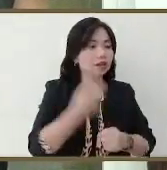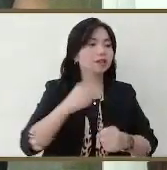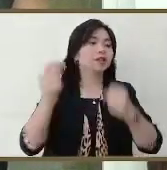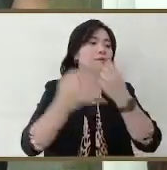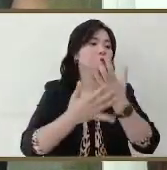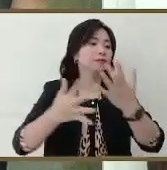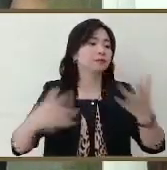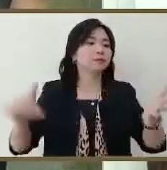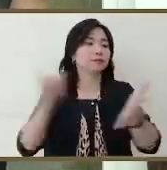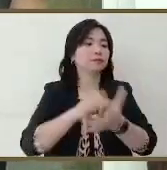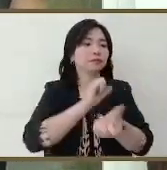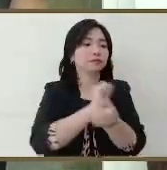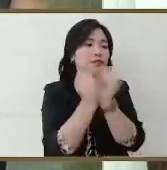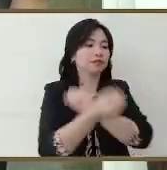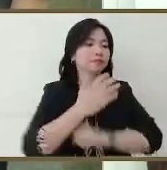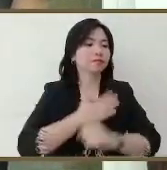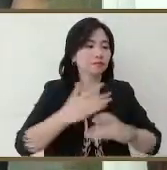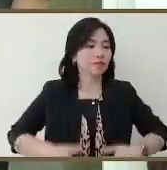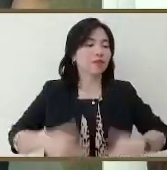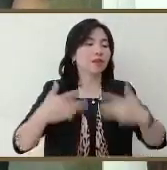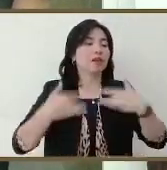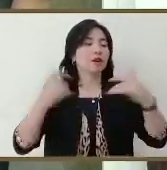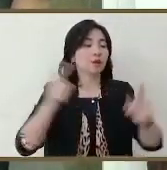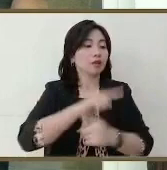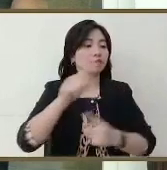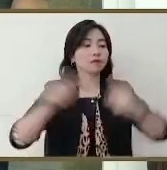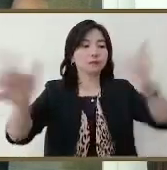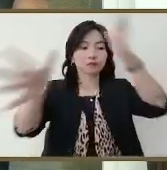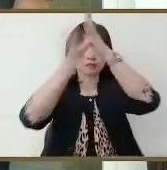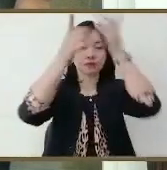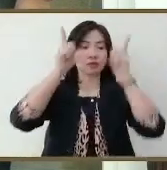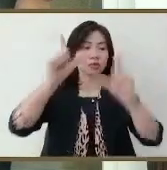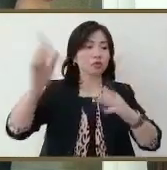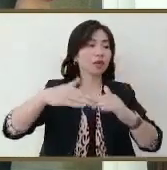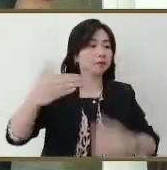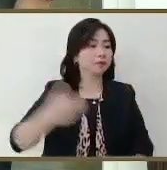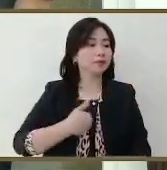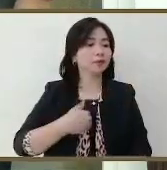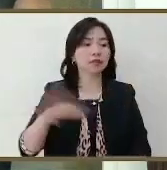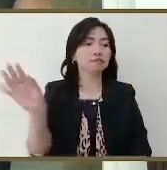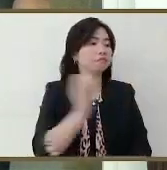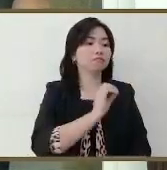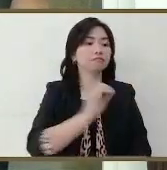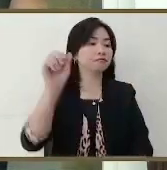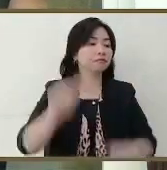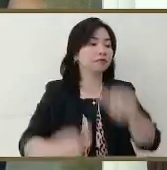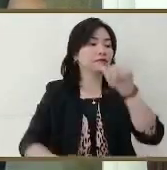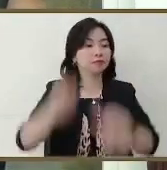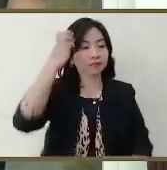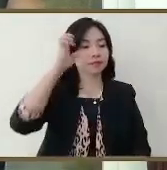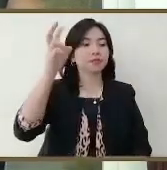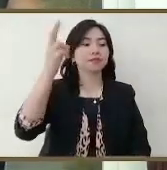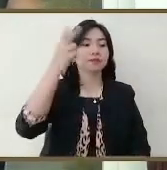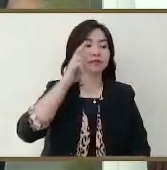Sacrifice, the crimson flow that changed my life. When the Father looks at me, there's no doubt